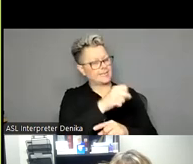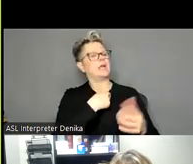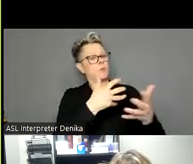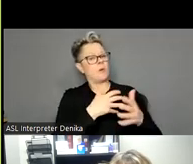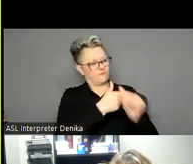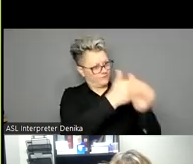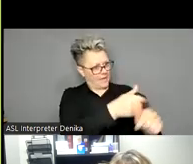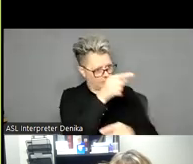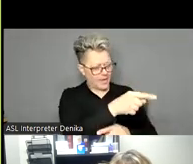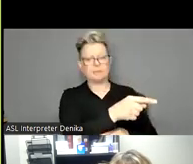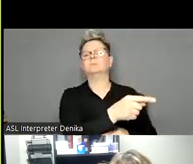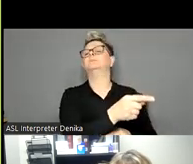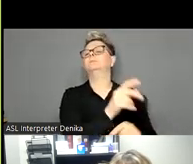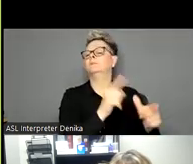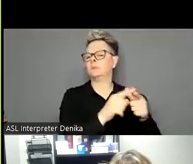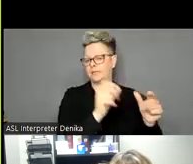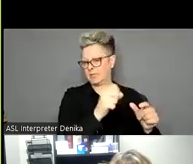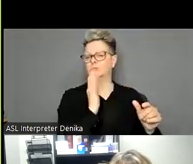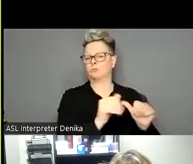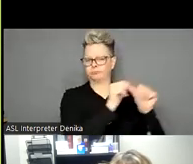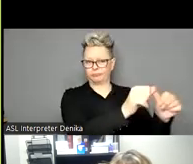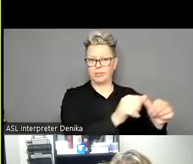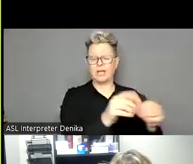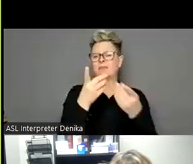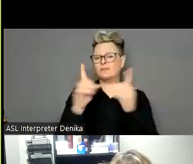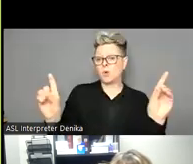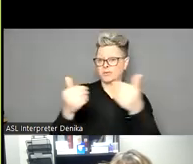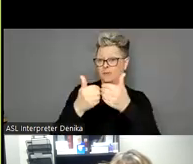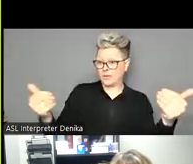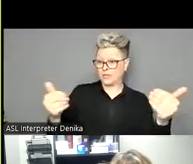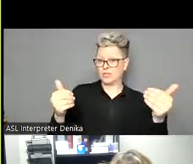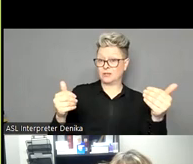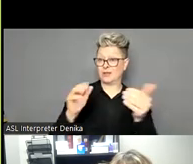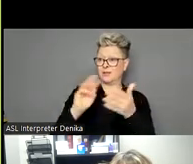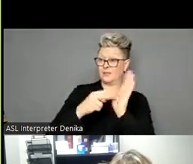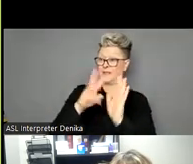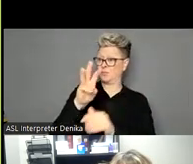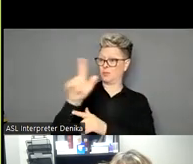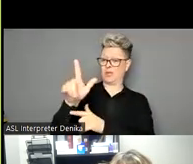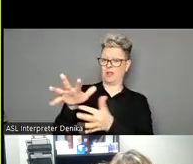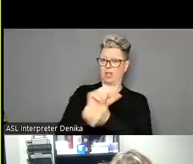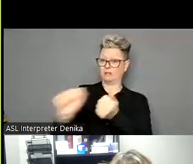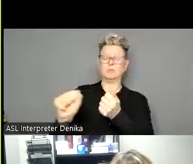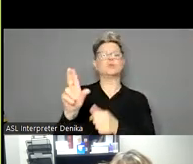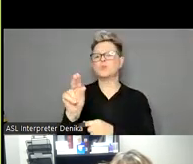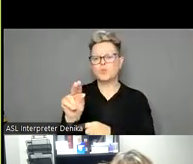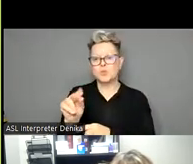Divorce and separation is different. It doesn't void your will in the same way, but it often is a good time to update one, of